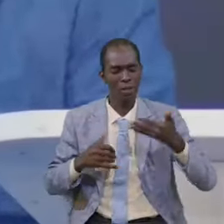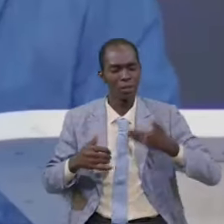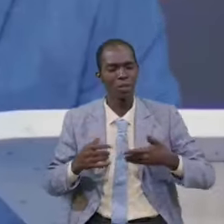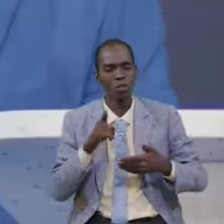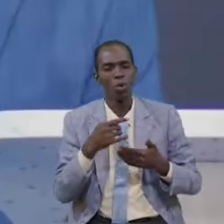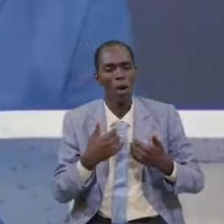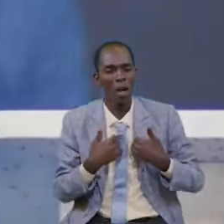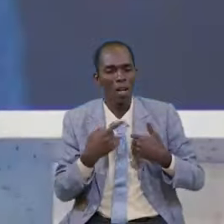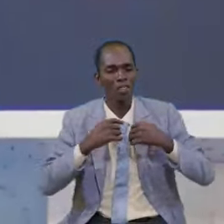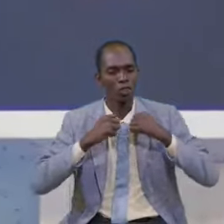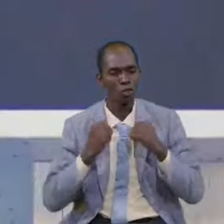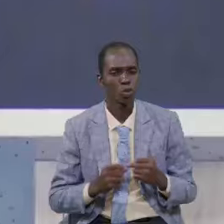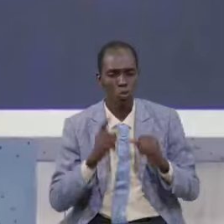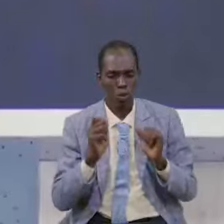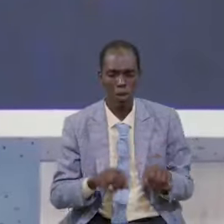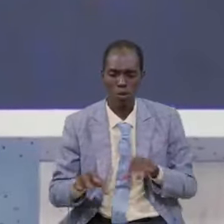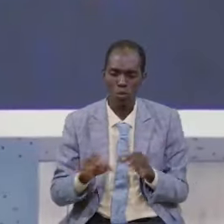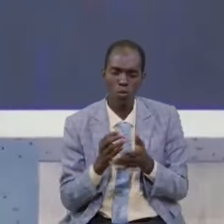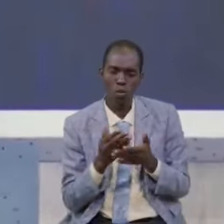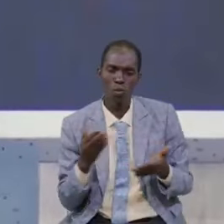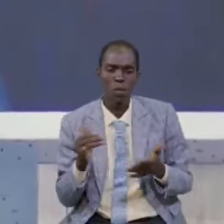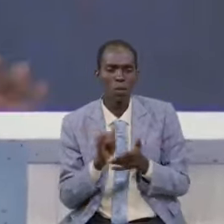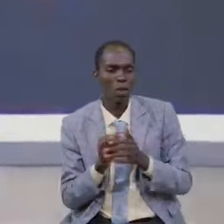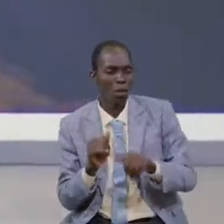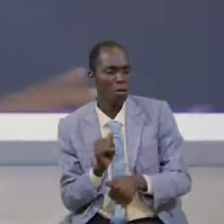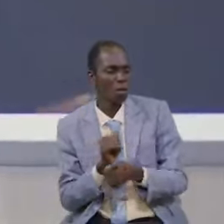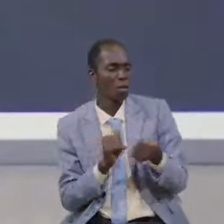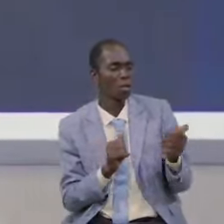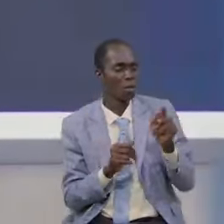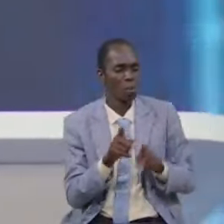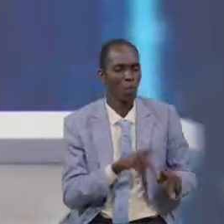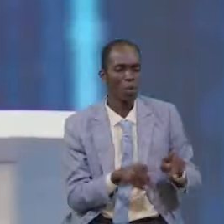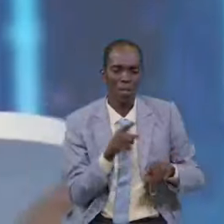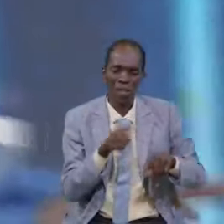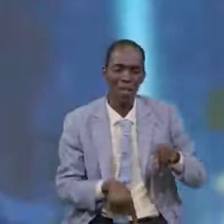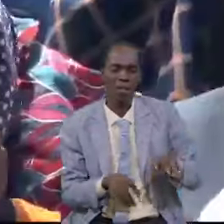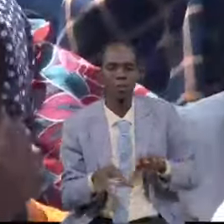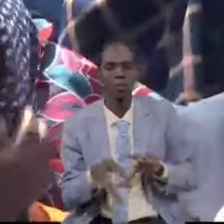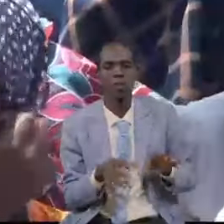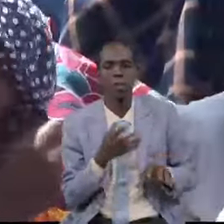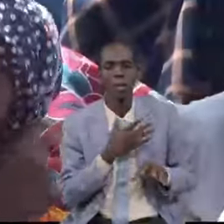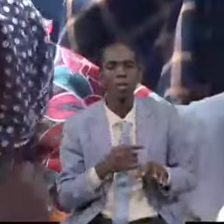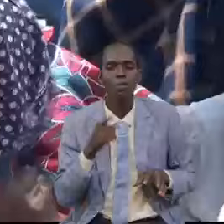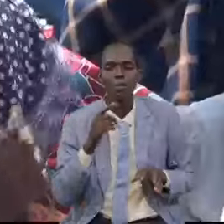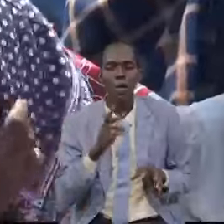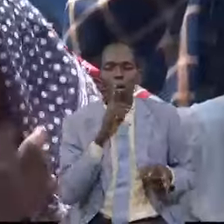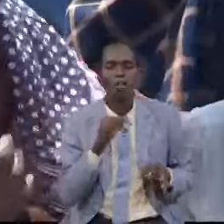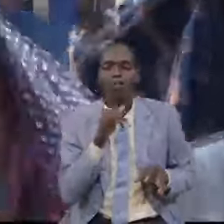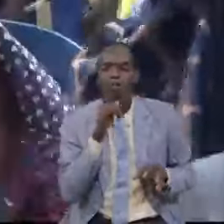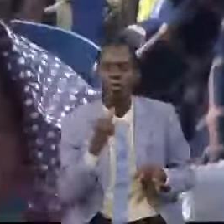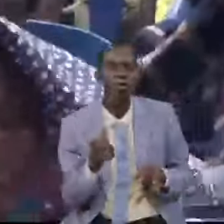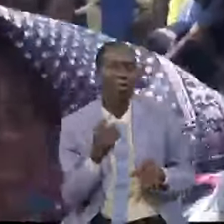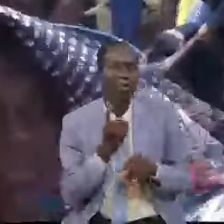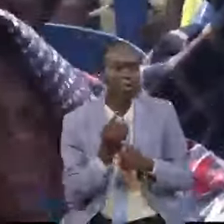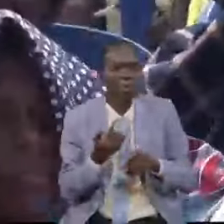something that other people cannot do. And you are not just somebody just moving along. You